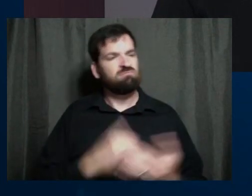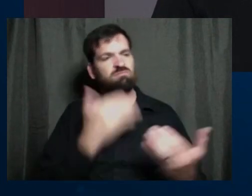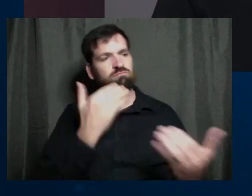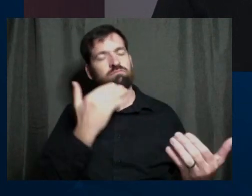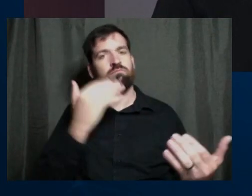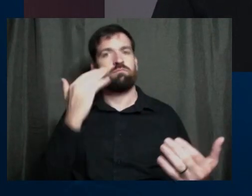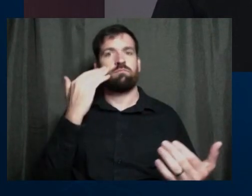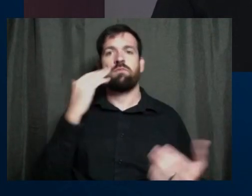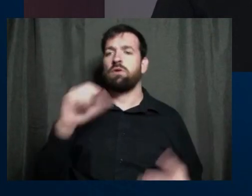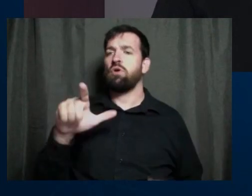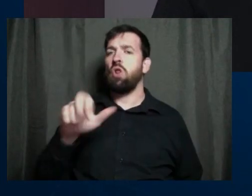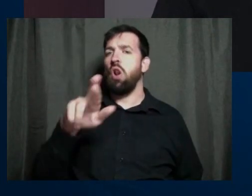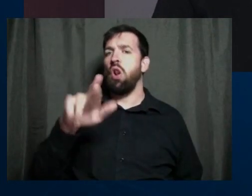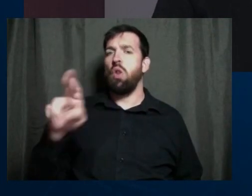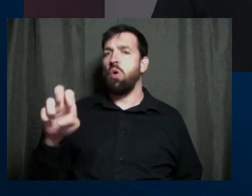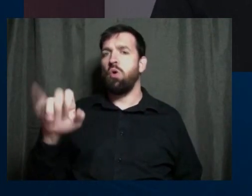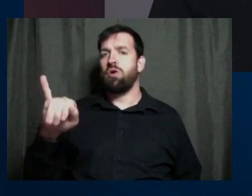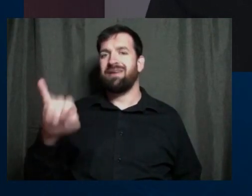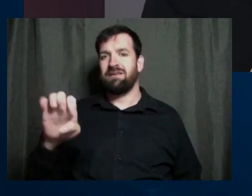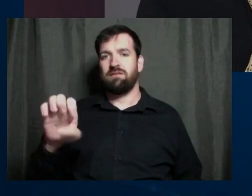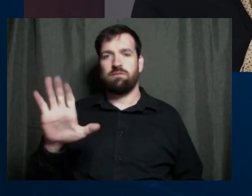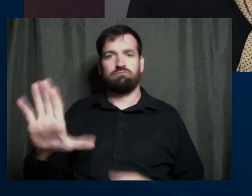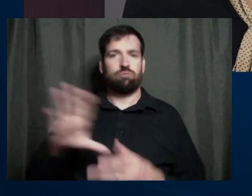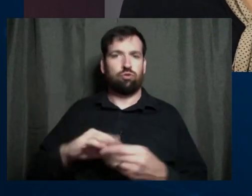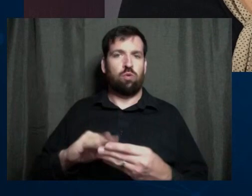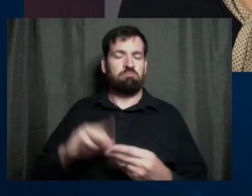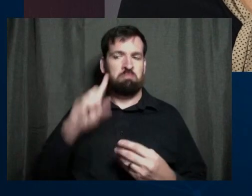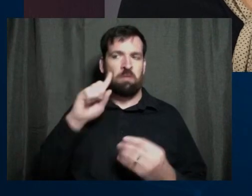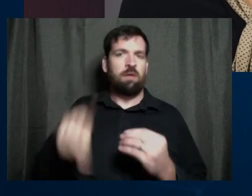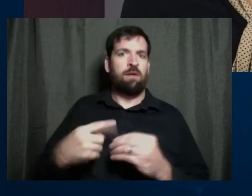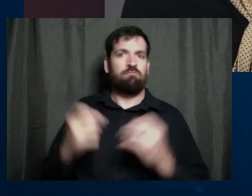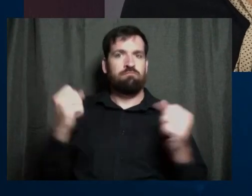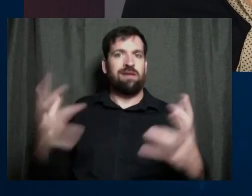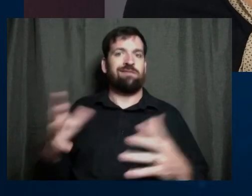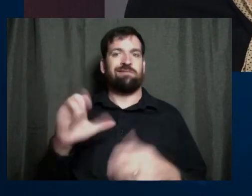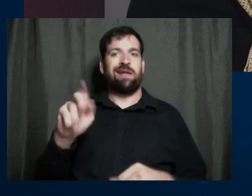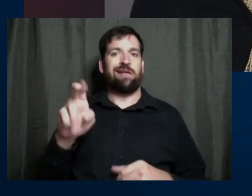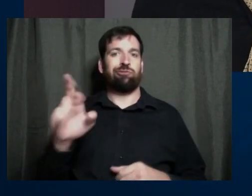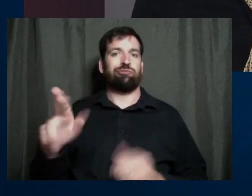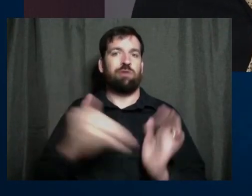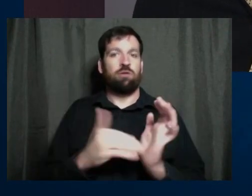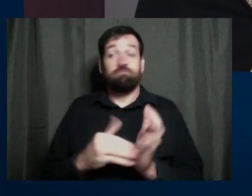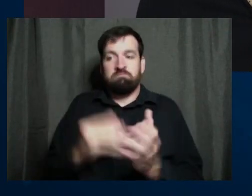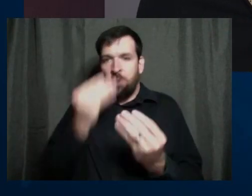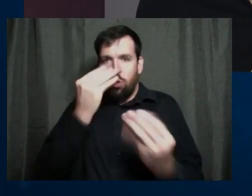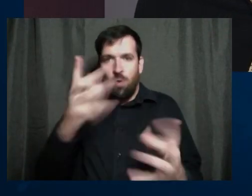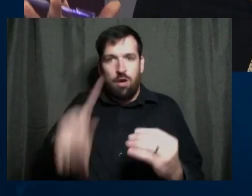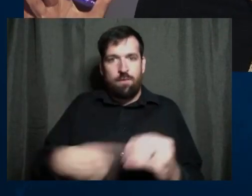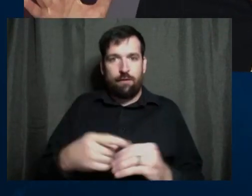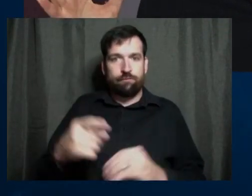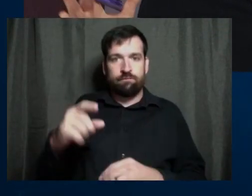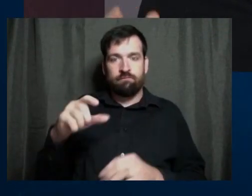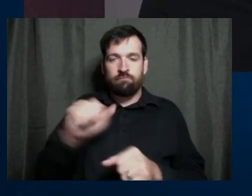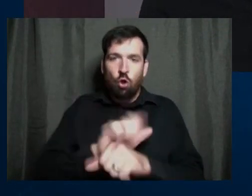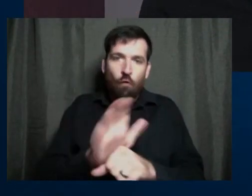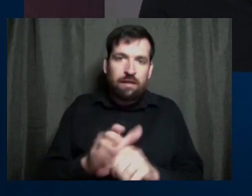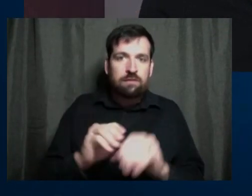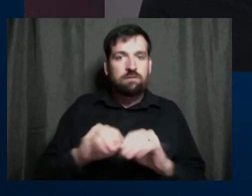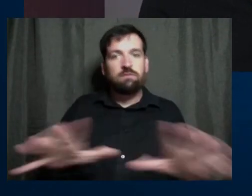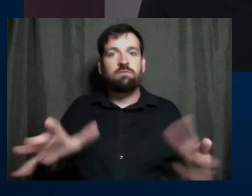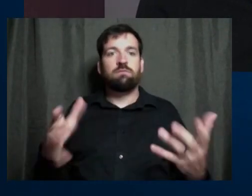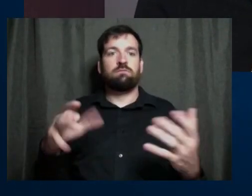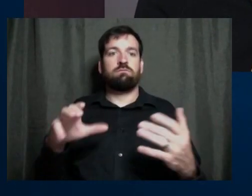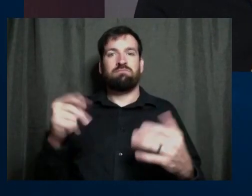story because it makes me think about what a lot of our cancer doctors here always say, that cancer doesn't care about COVID, it doesn't care about pandemics, it just plows